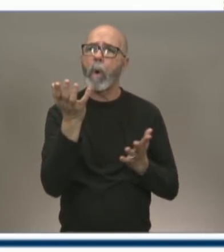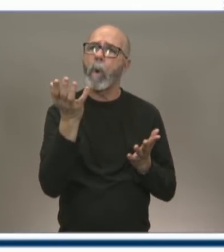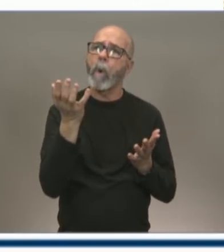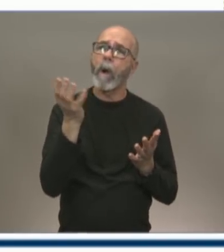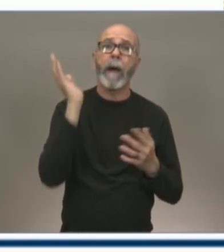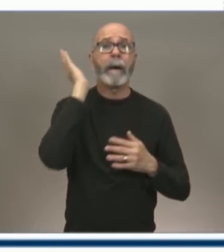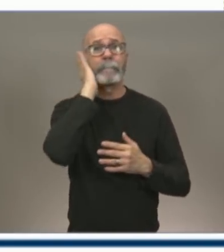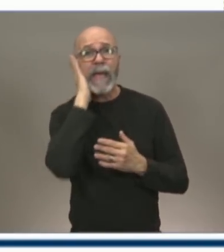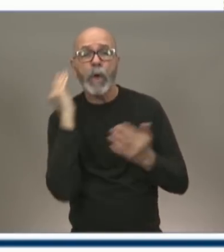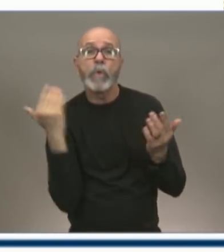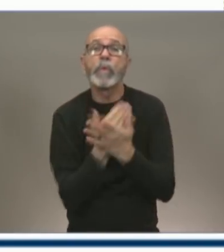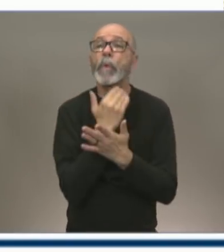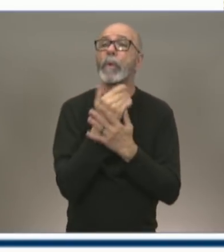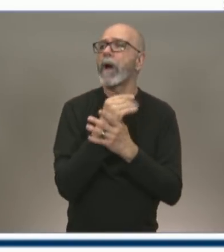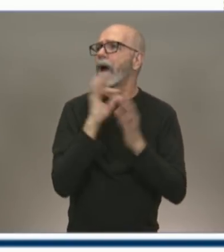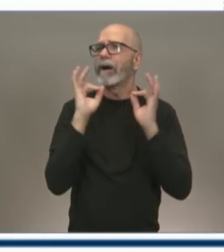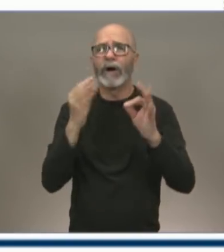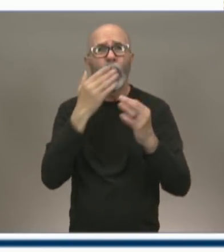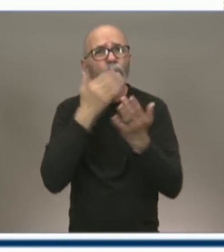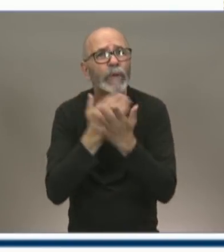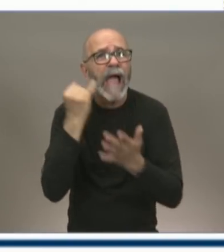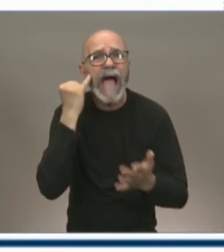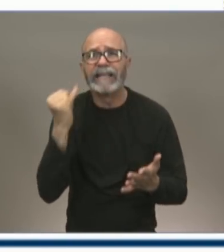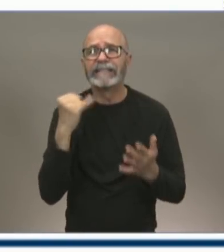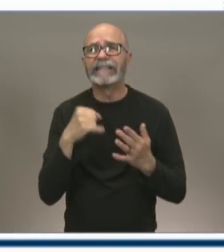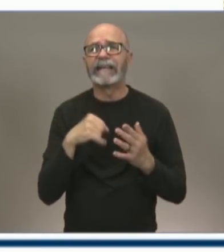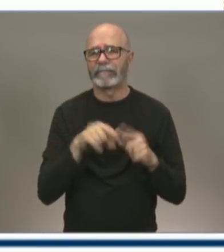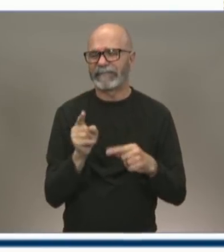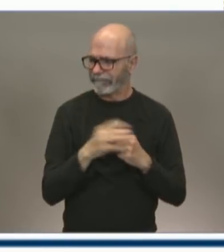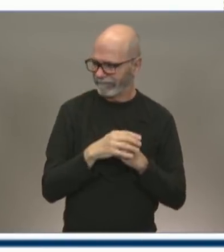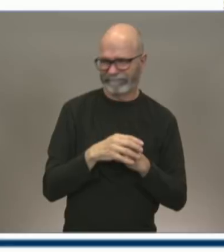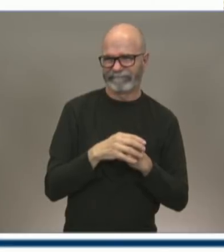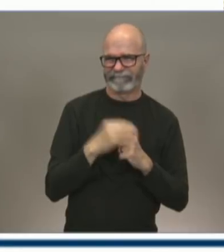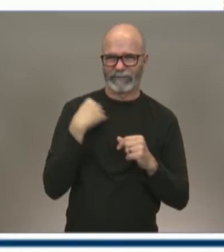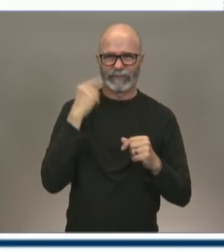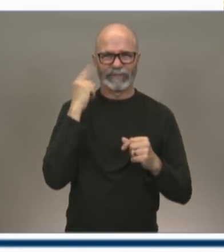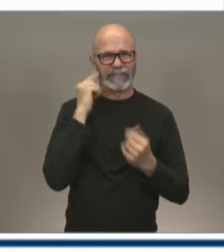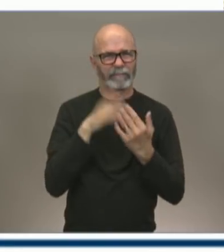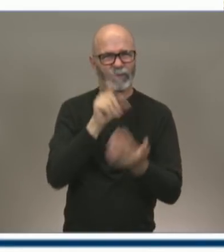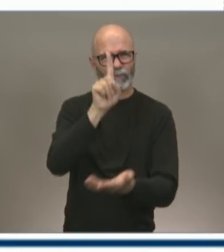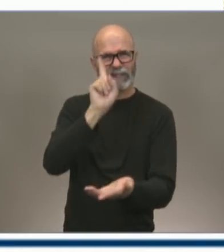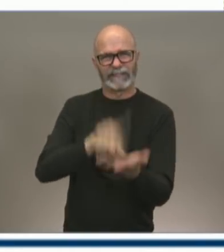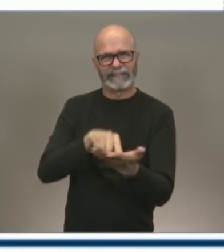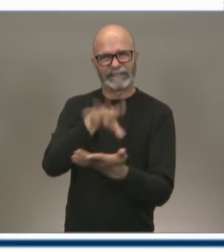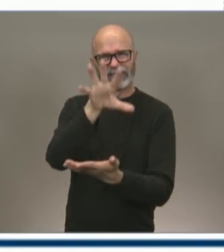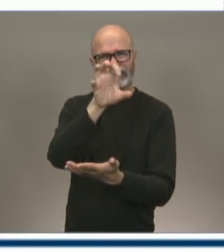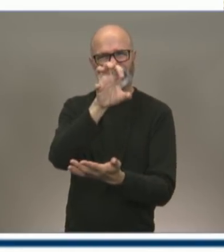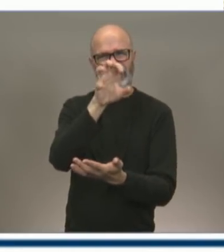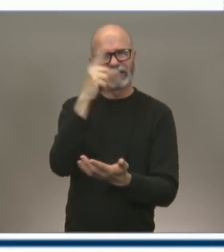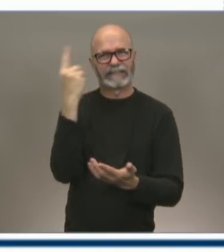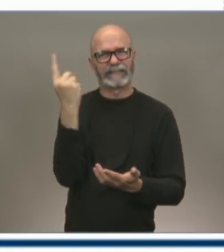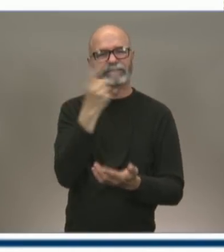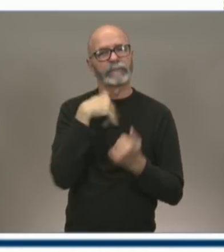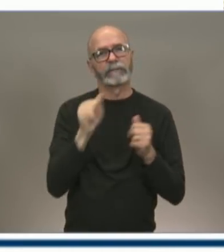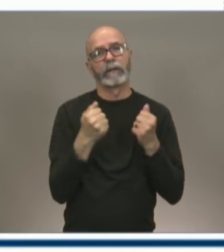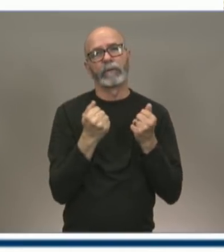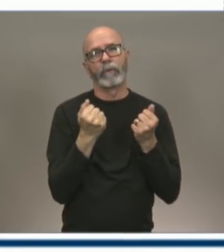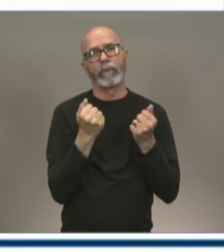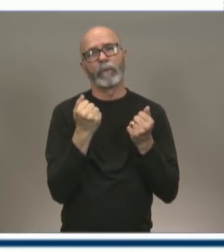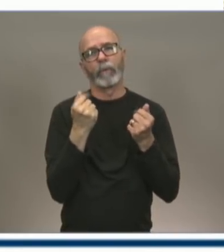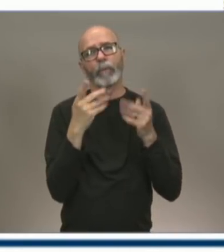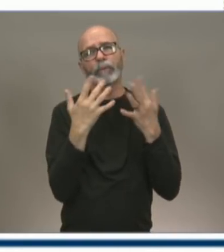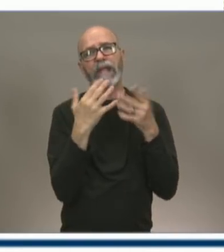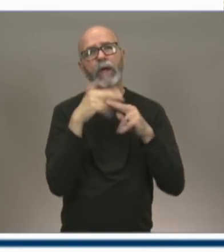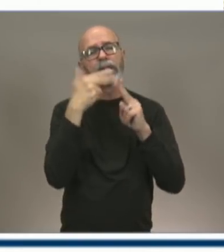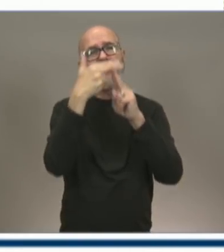but last I heard there was 1,500 and some long waiting list.